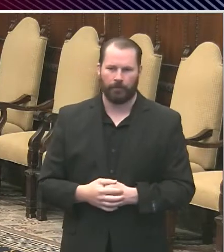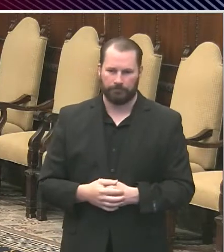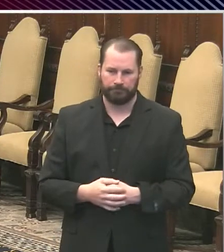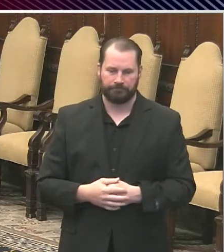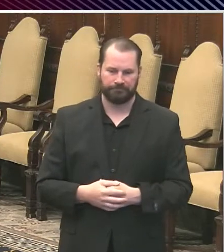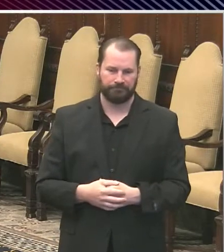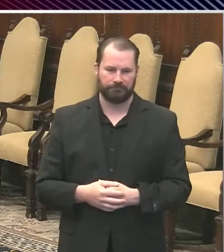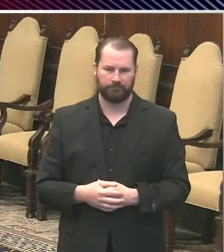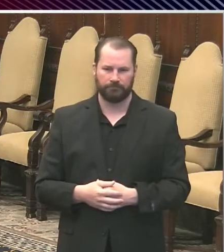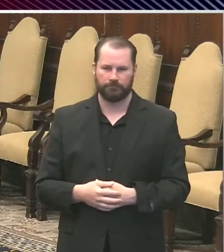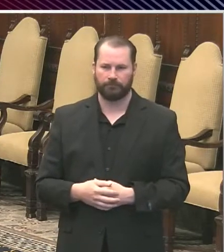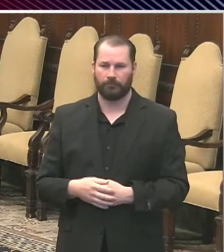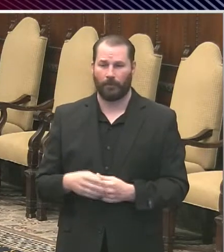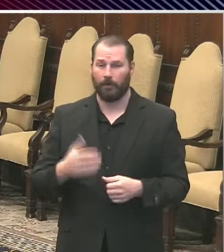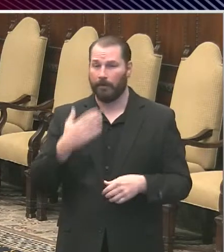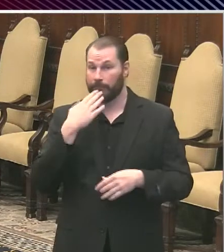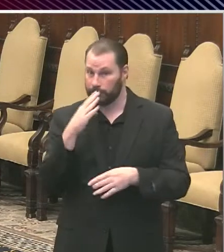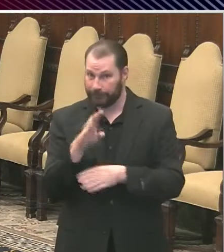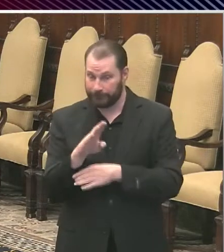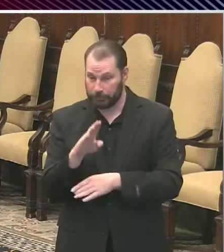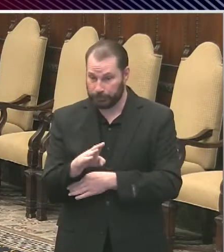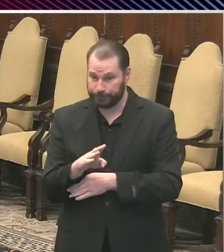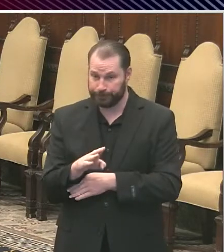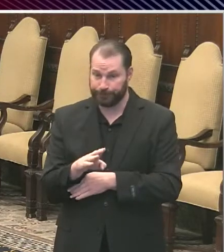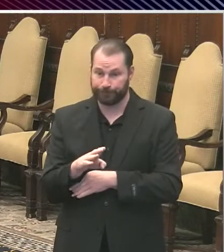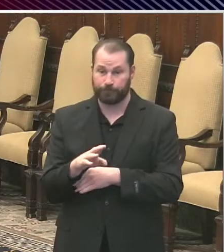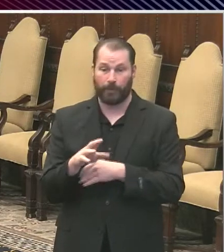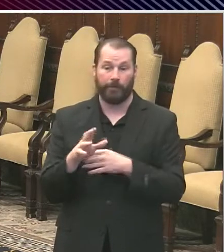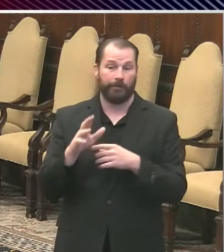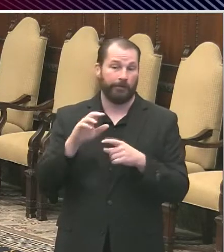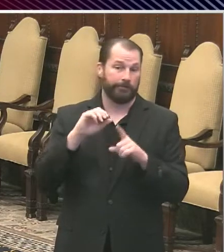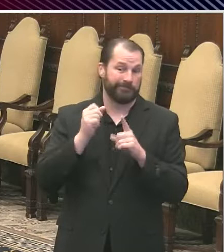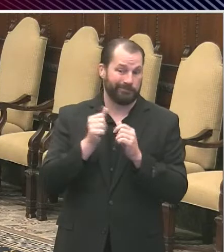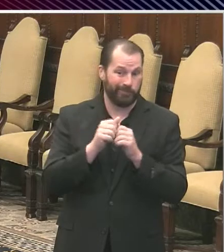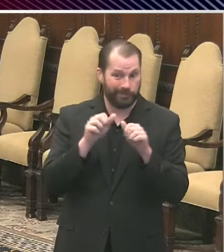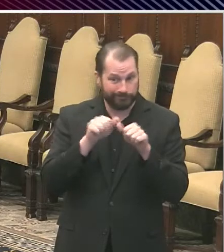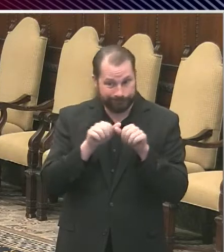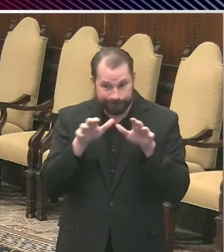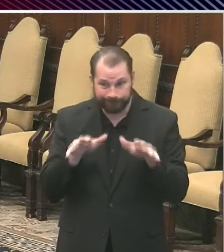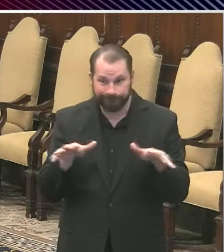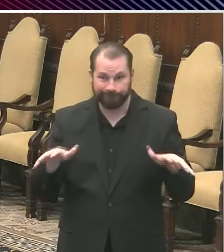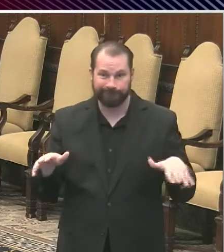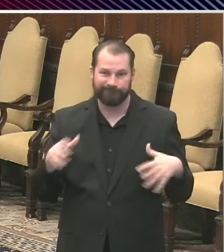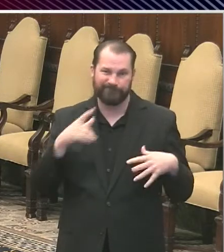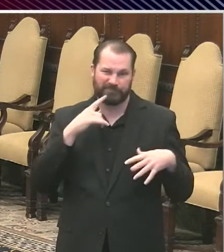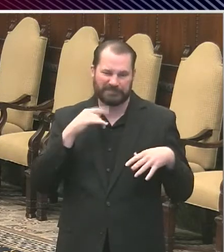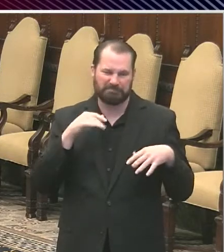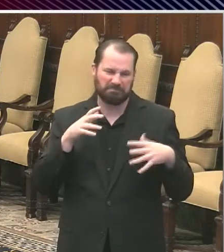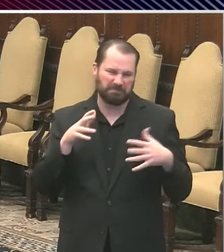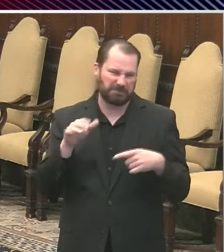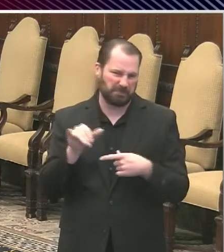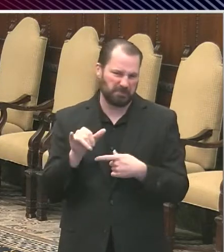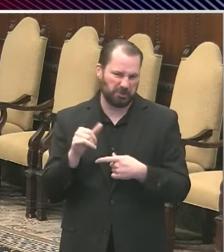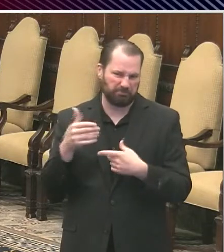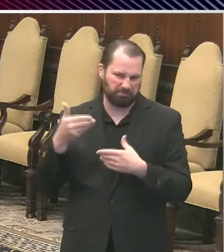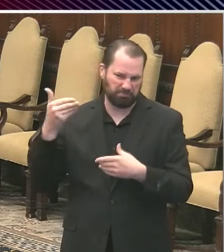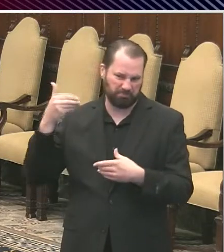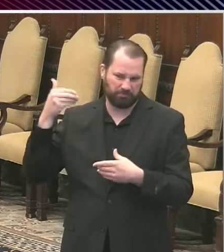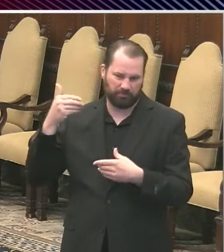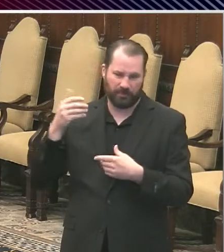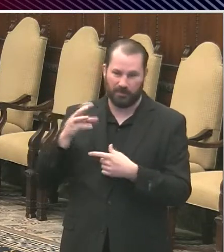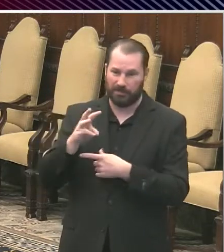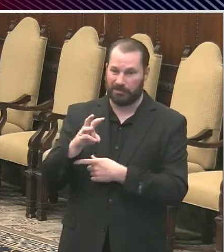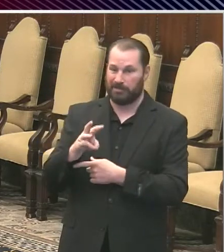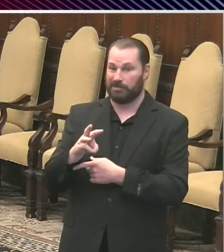Good afternoon. The situation with the epidemic today is similar to where we've been over the last few days. There have been 651 new